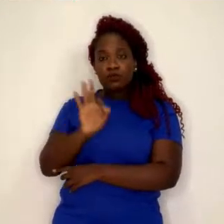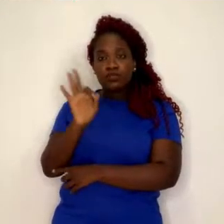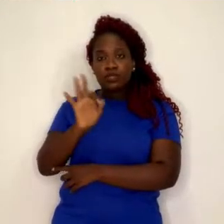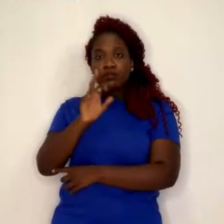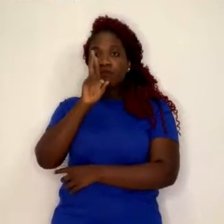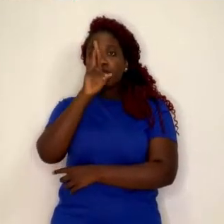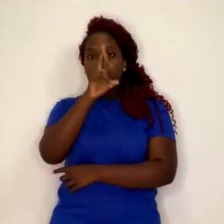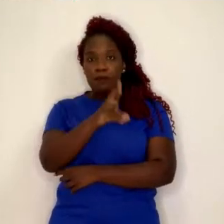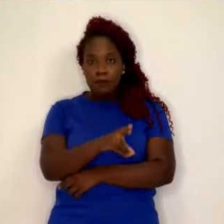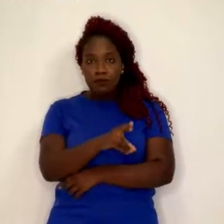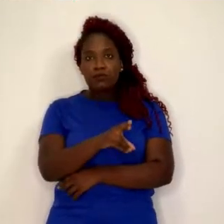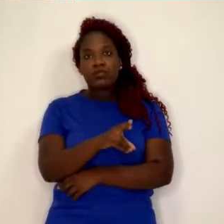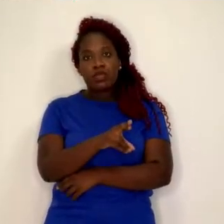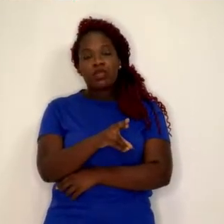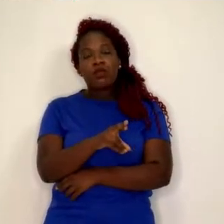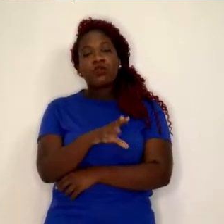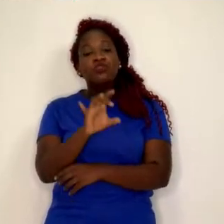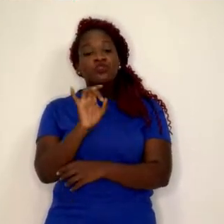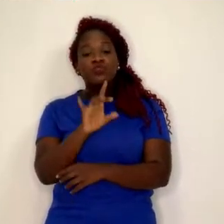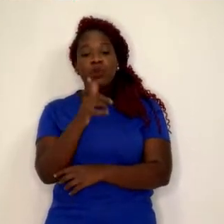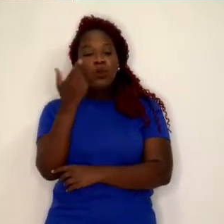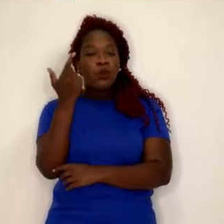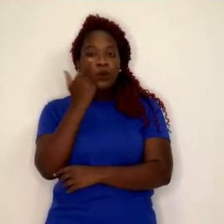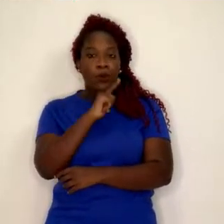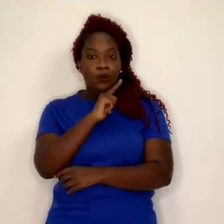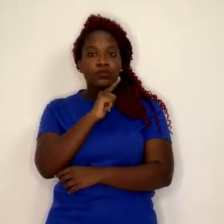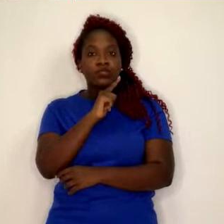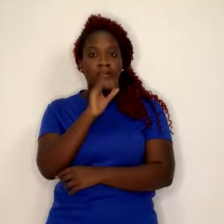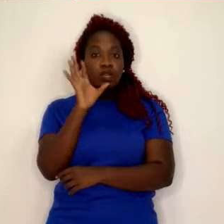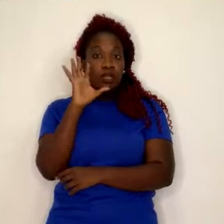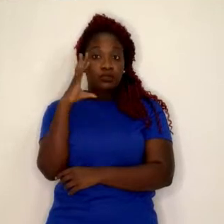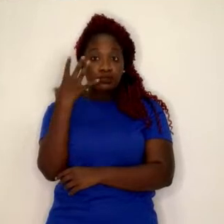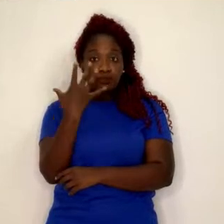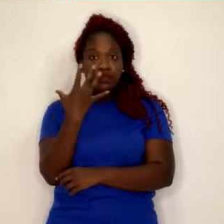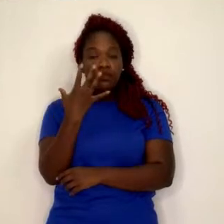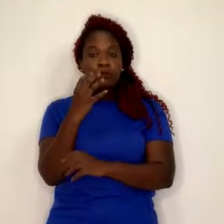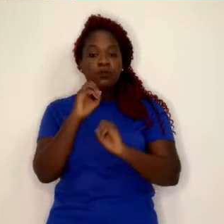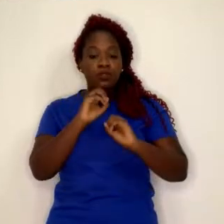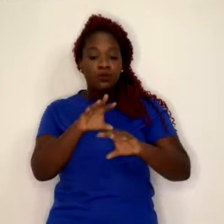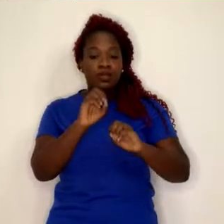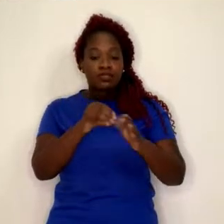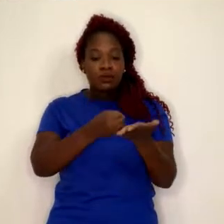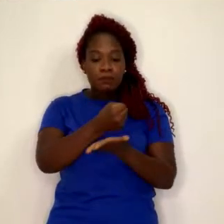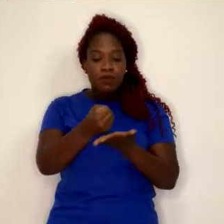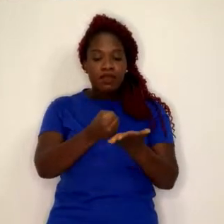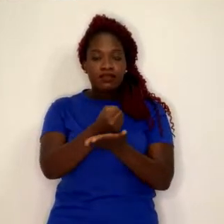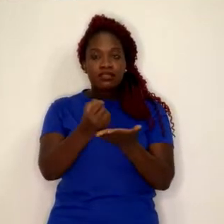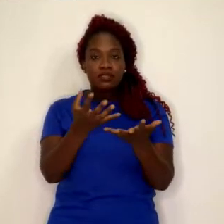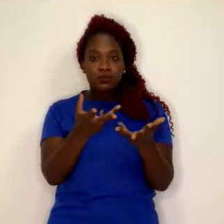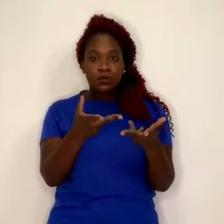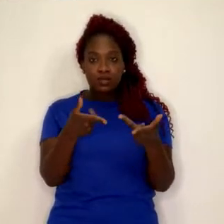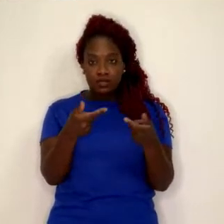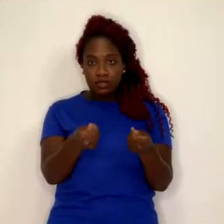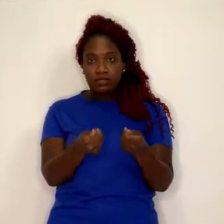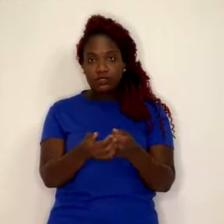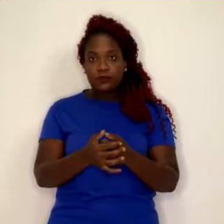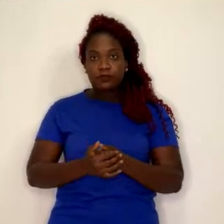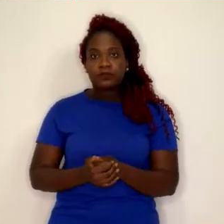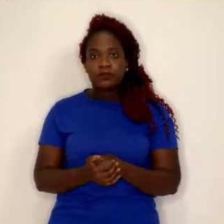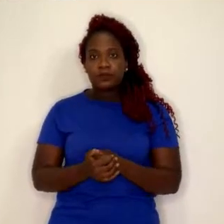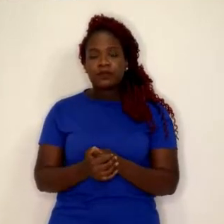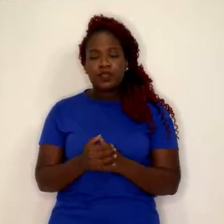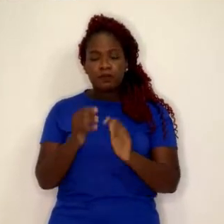can address issues of socioeconomic inequality in Brazil? The majority stated that